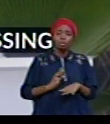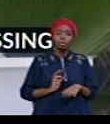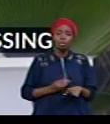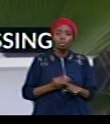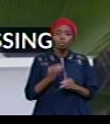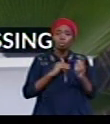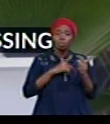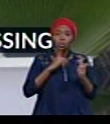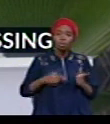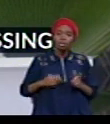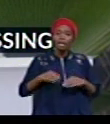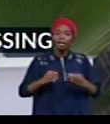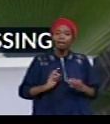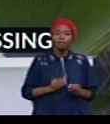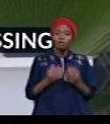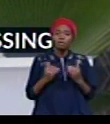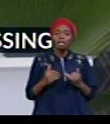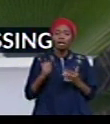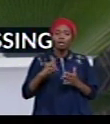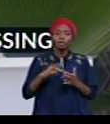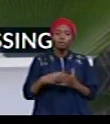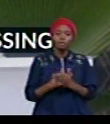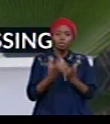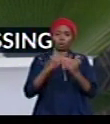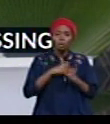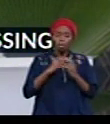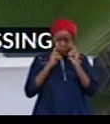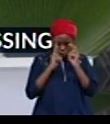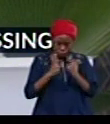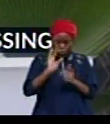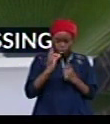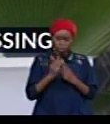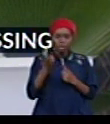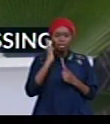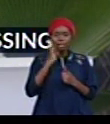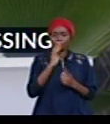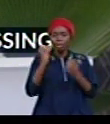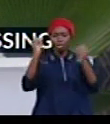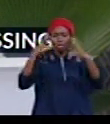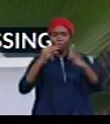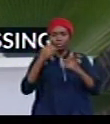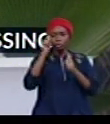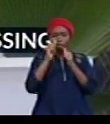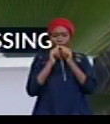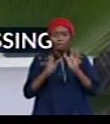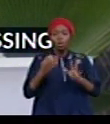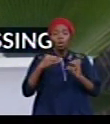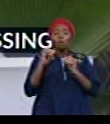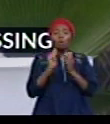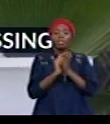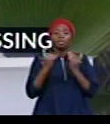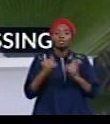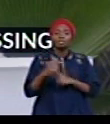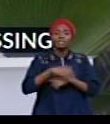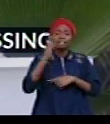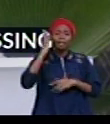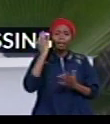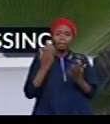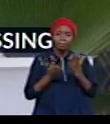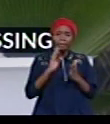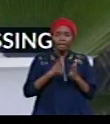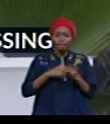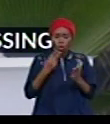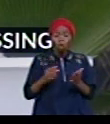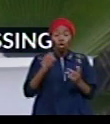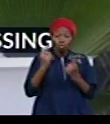refreshing, come and honor the world. There shall be showers of blessing, oh, that today they might fall. I said today they